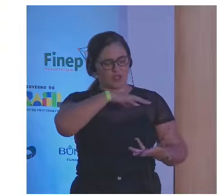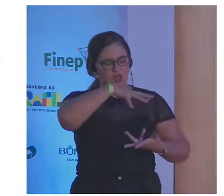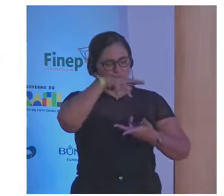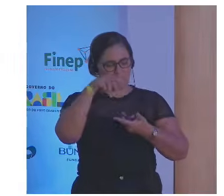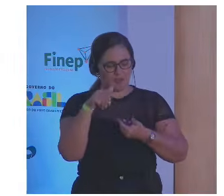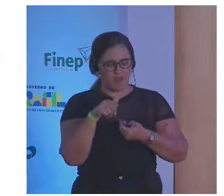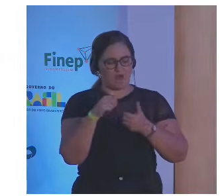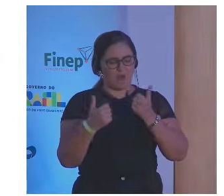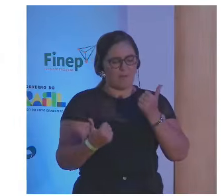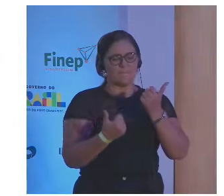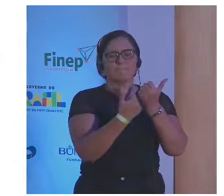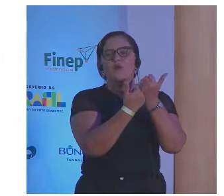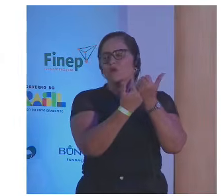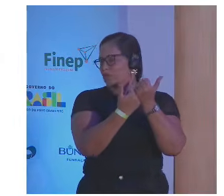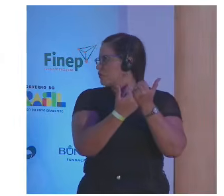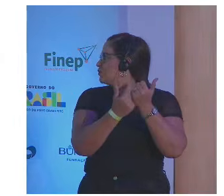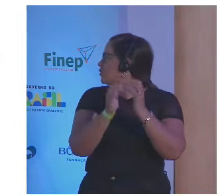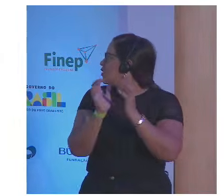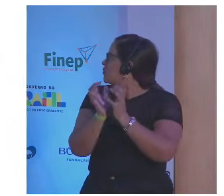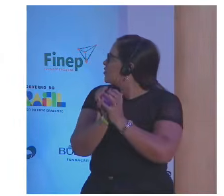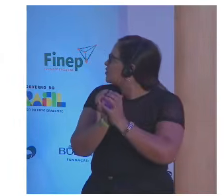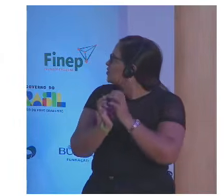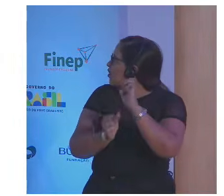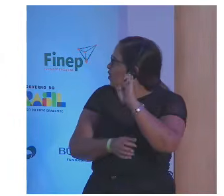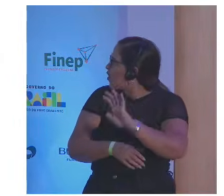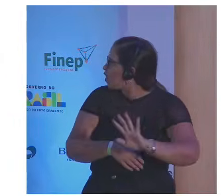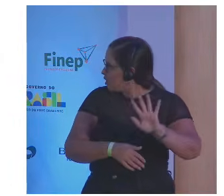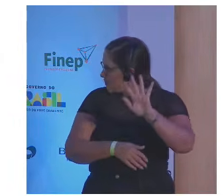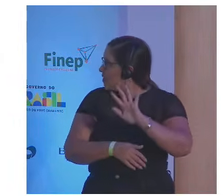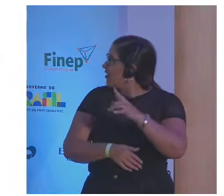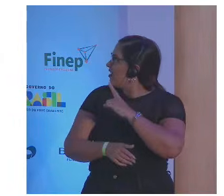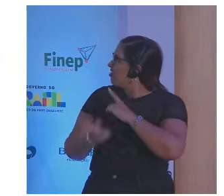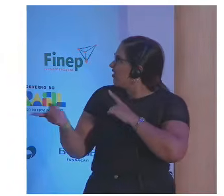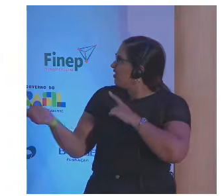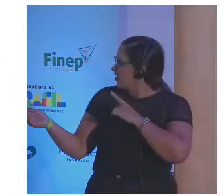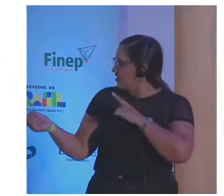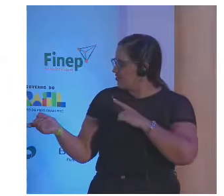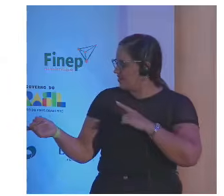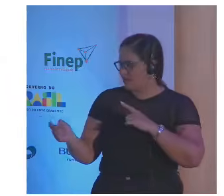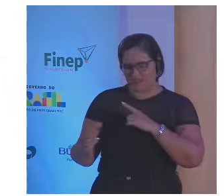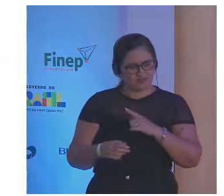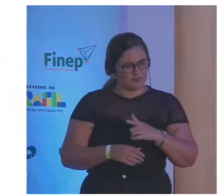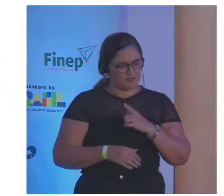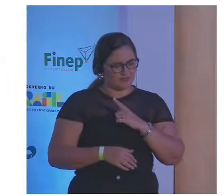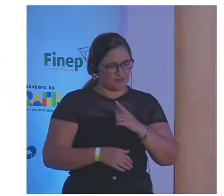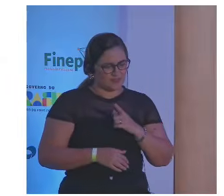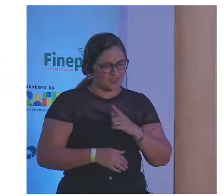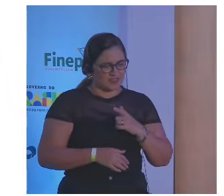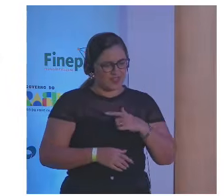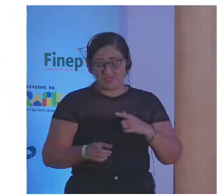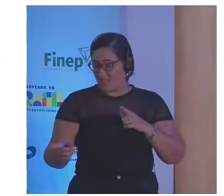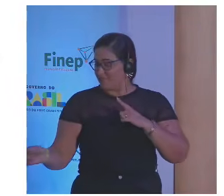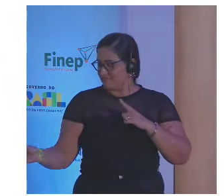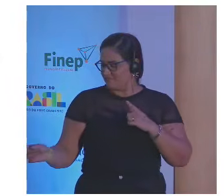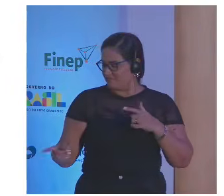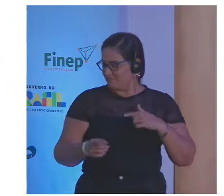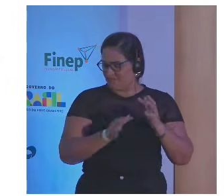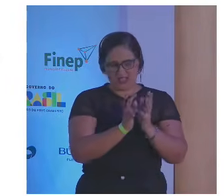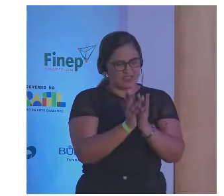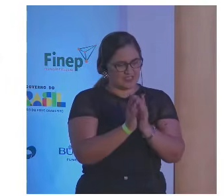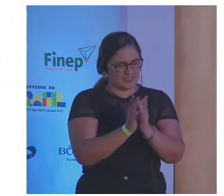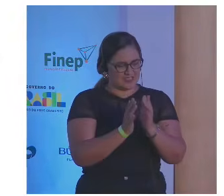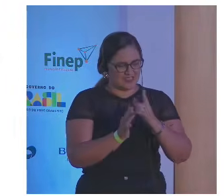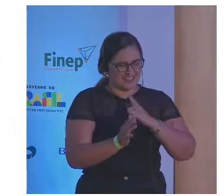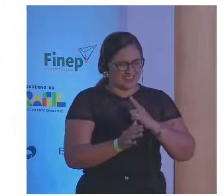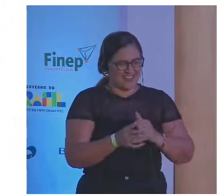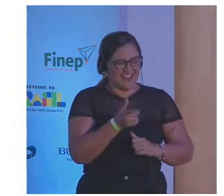Commission. I was a co-author on the chapter on the warm water reefs in that report. And many of the